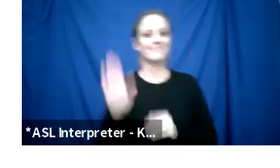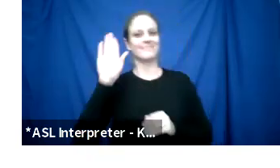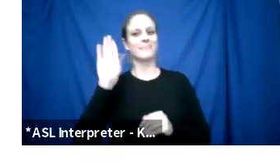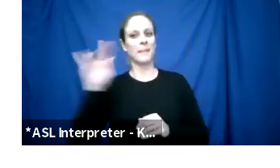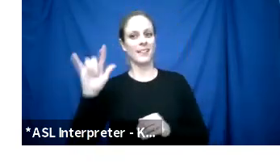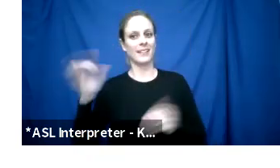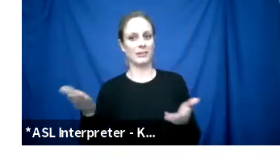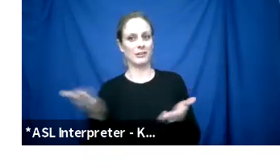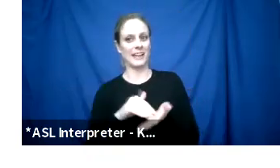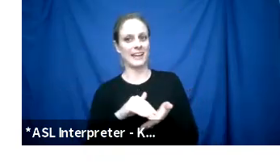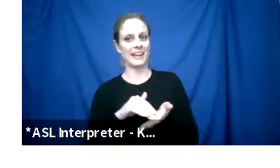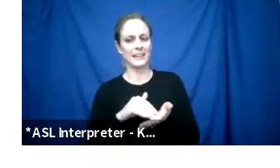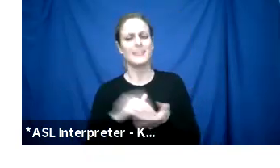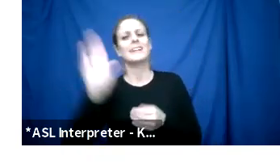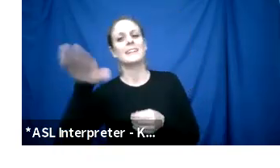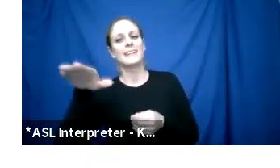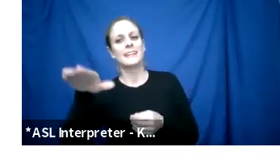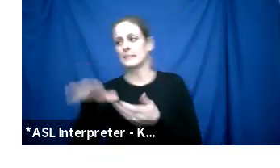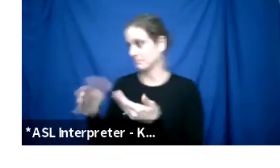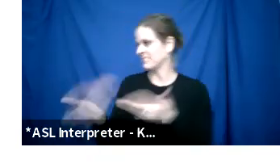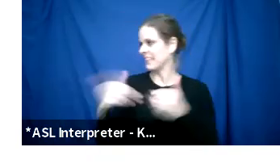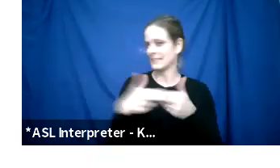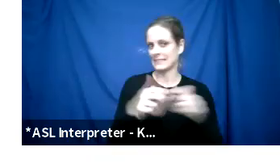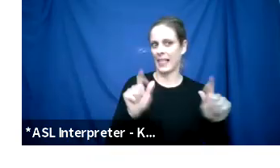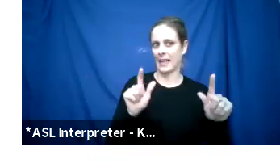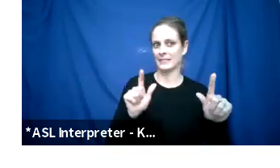Okay. So, hey, so next slide. Yep.